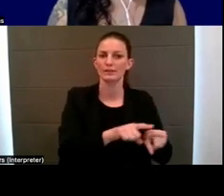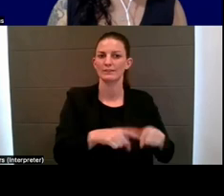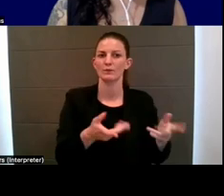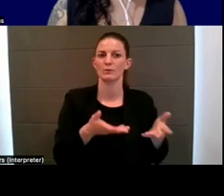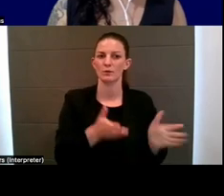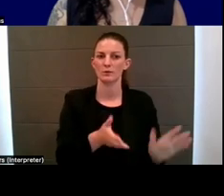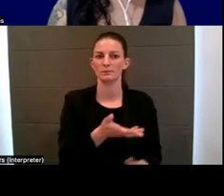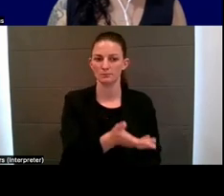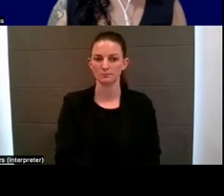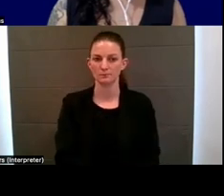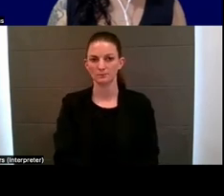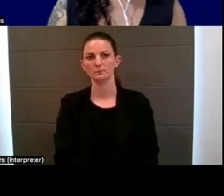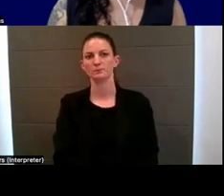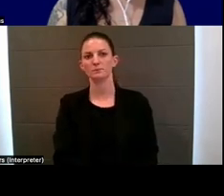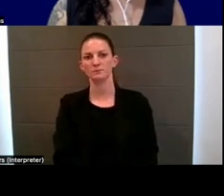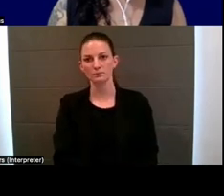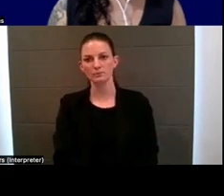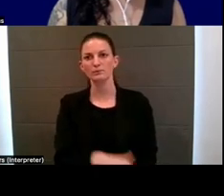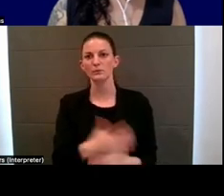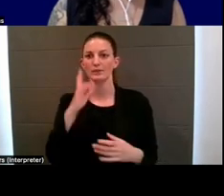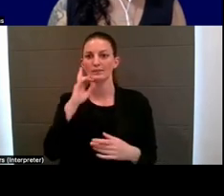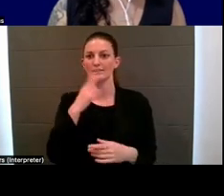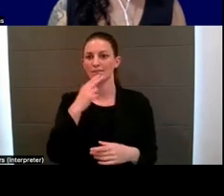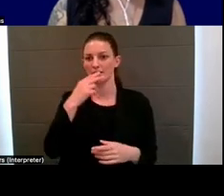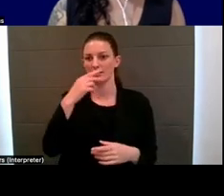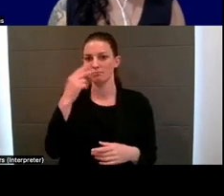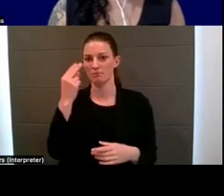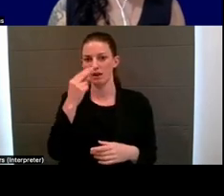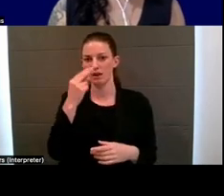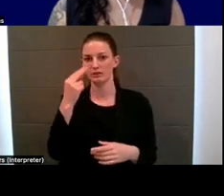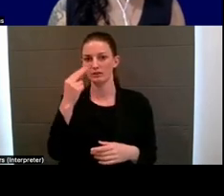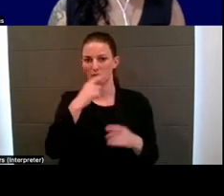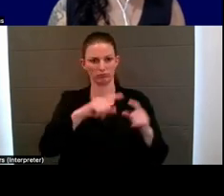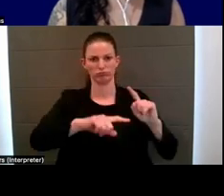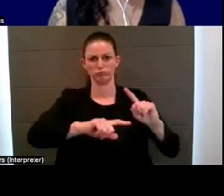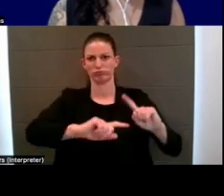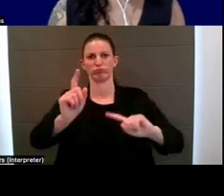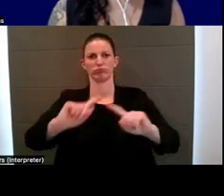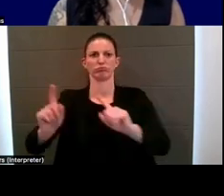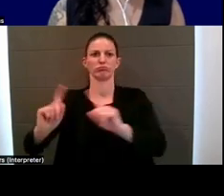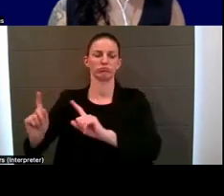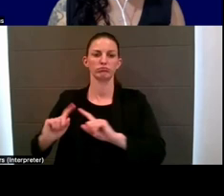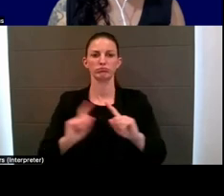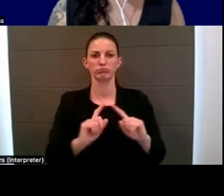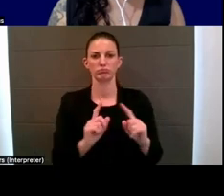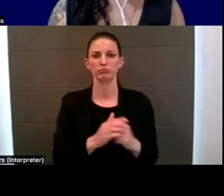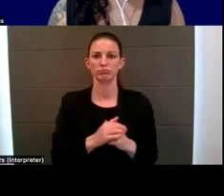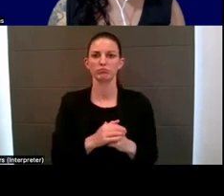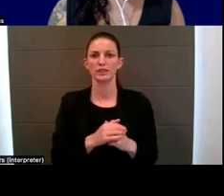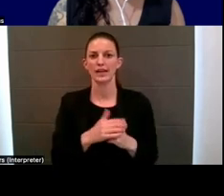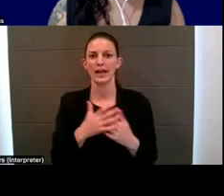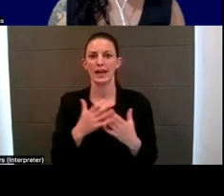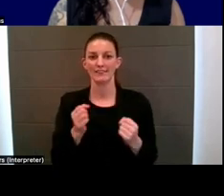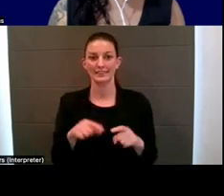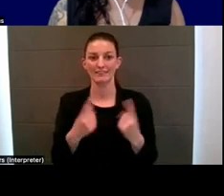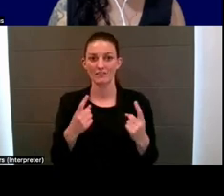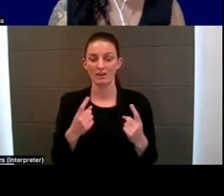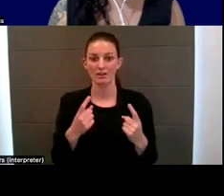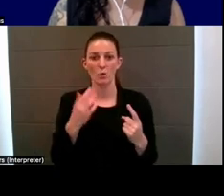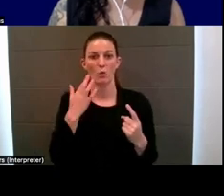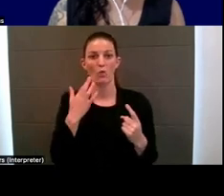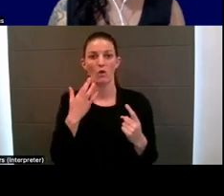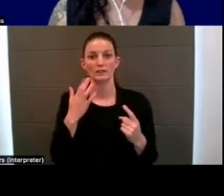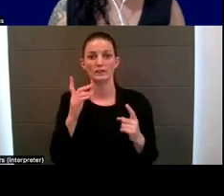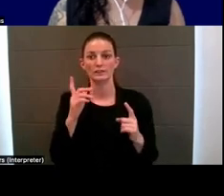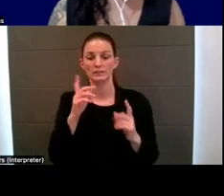So when we think about deafblind diversity, as I've mentioned before, there's varying levels. There's varying age of onset, and we'll see that in